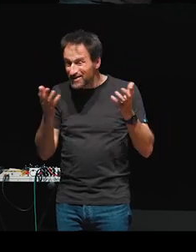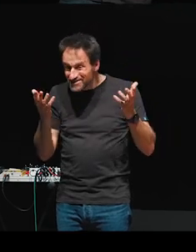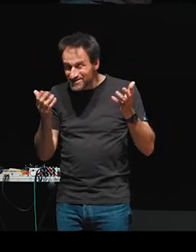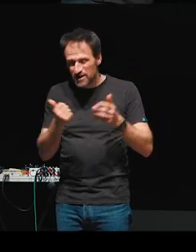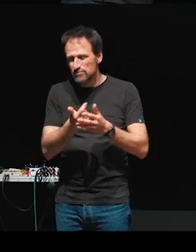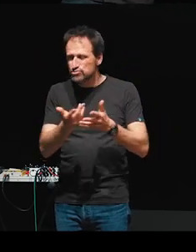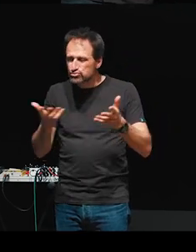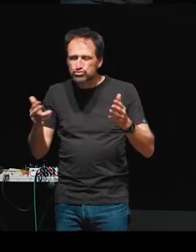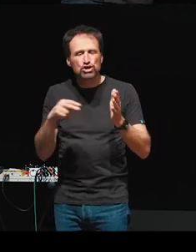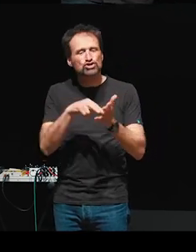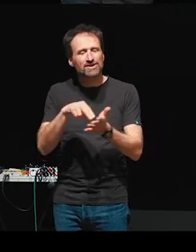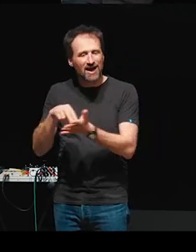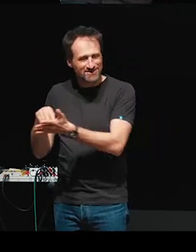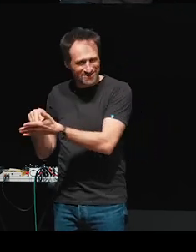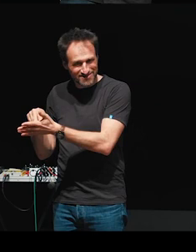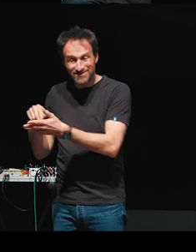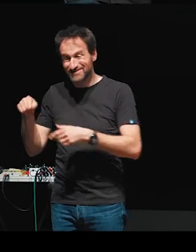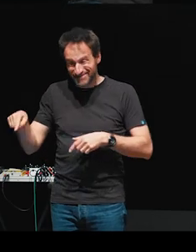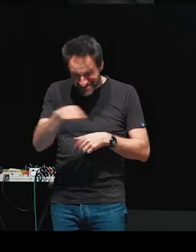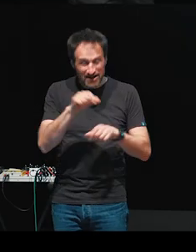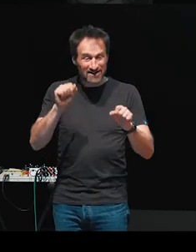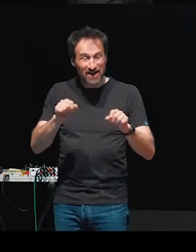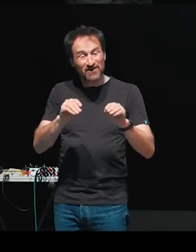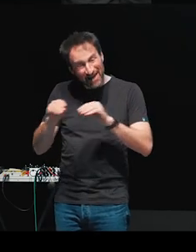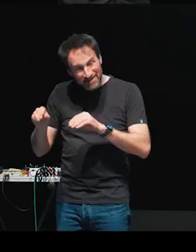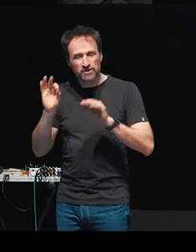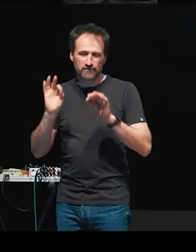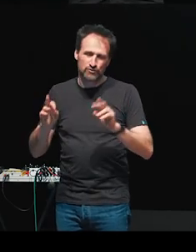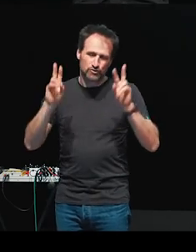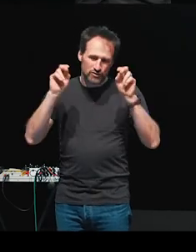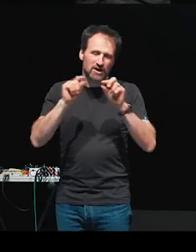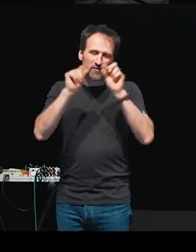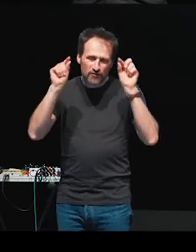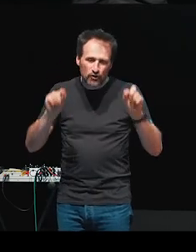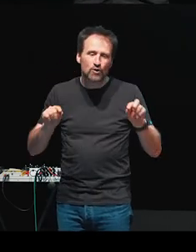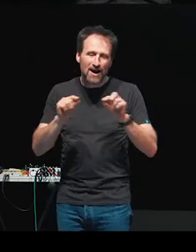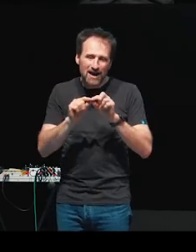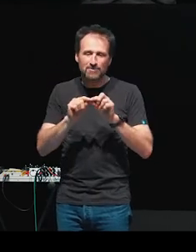to provide framework agnostic things. And here you see the official